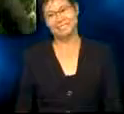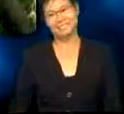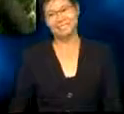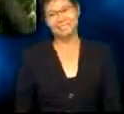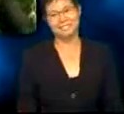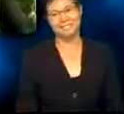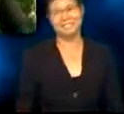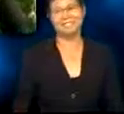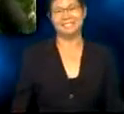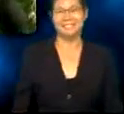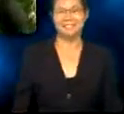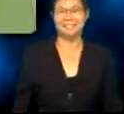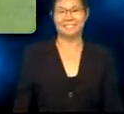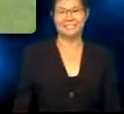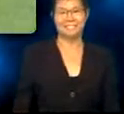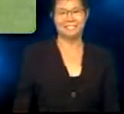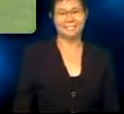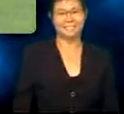Bye.